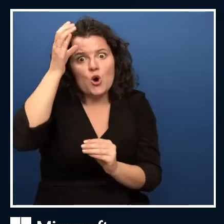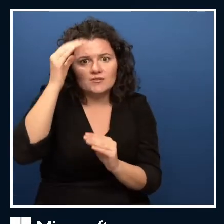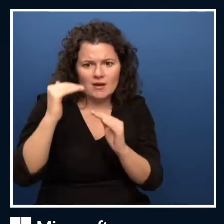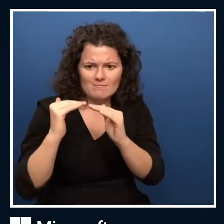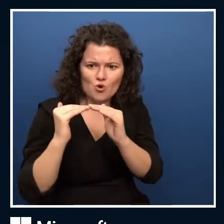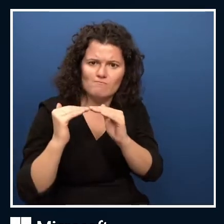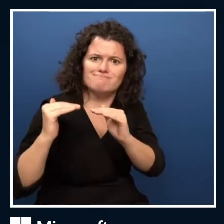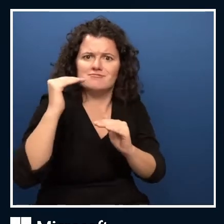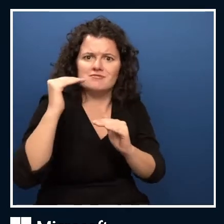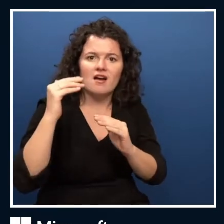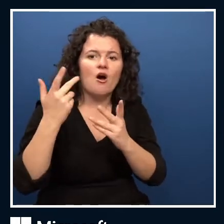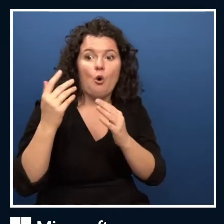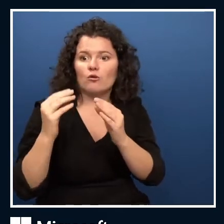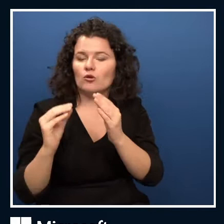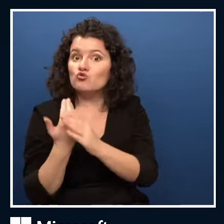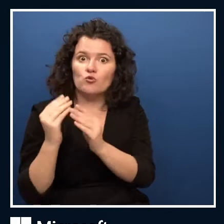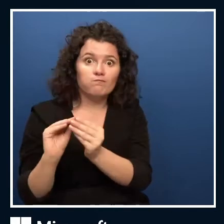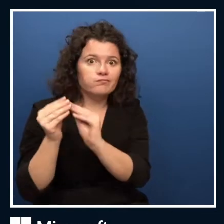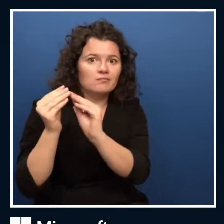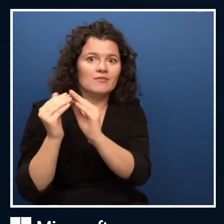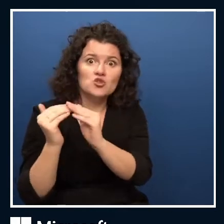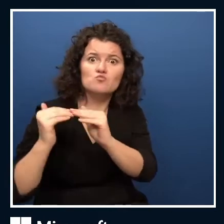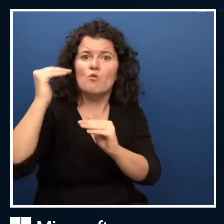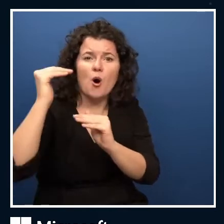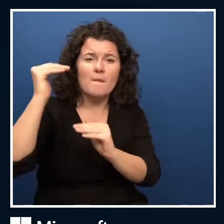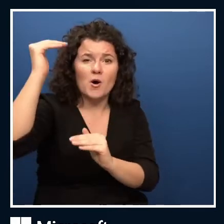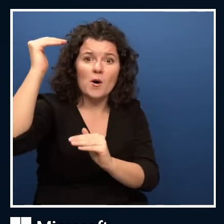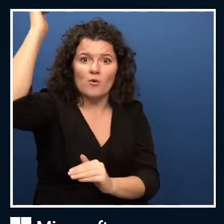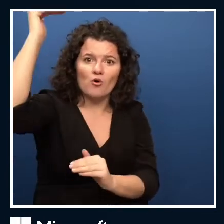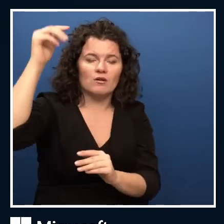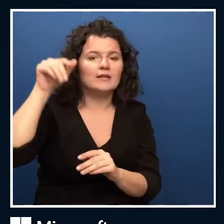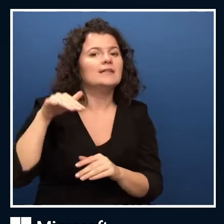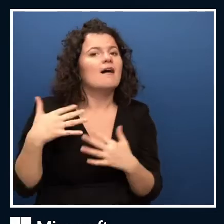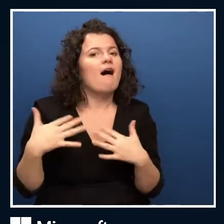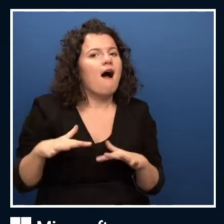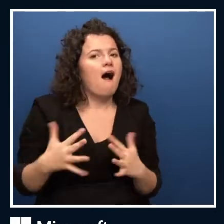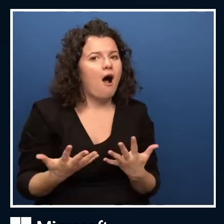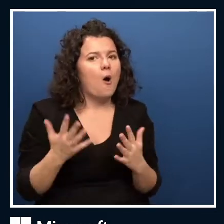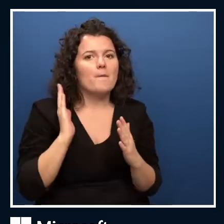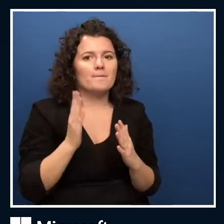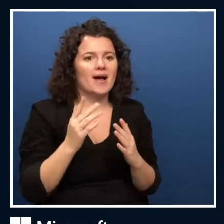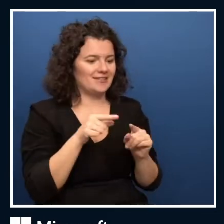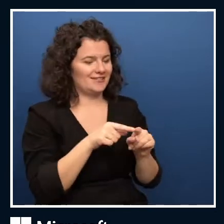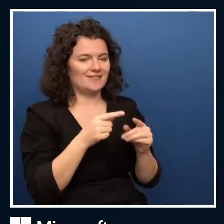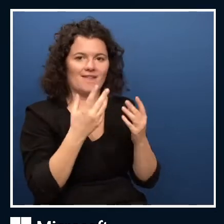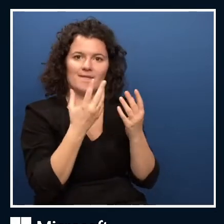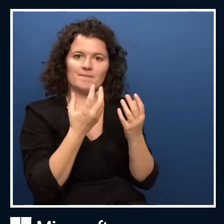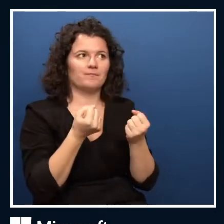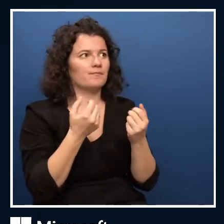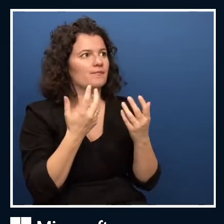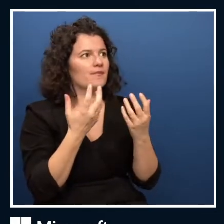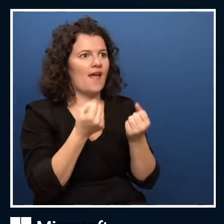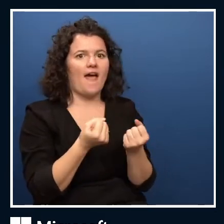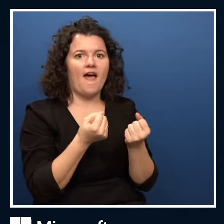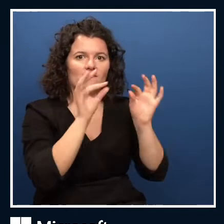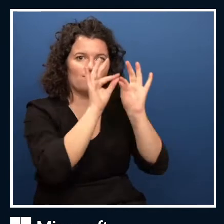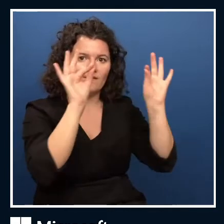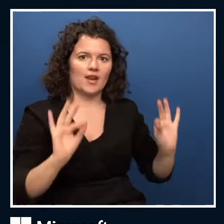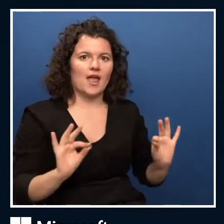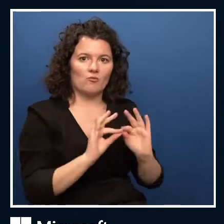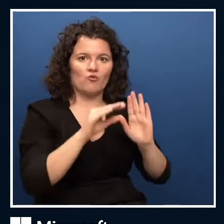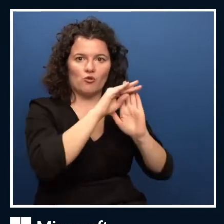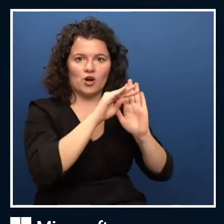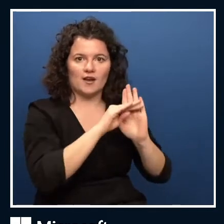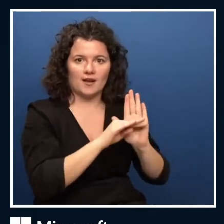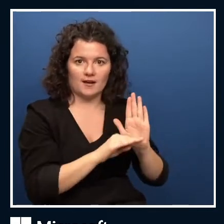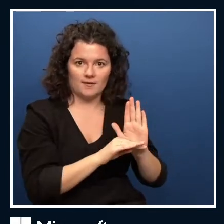use this framework, for example, in our as we are in the university, and our lab, our